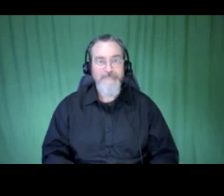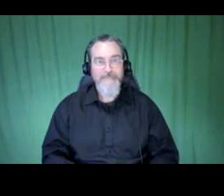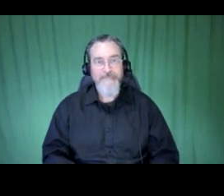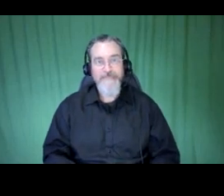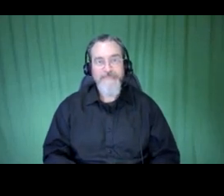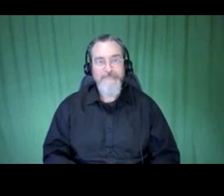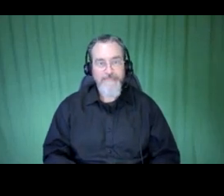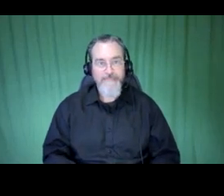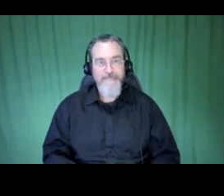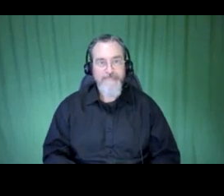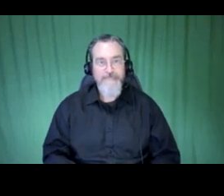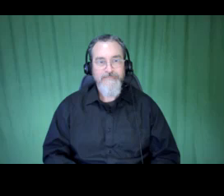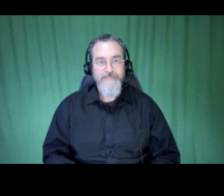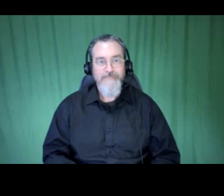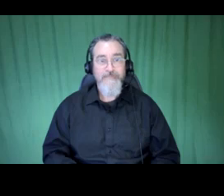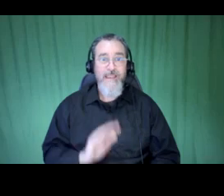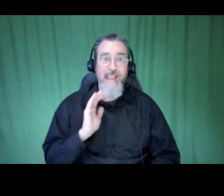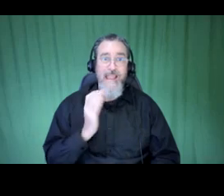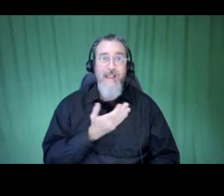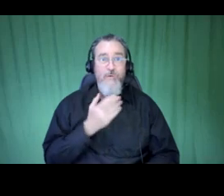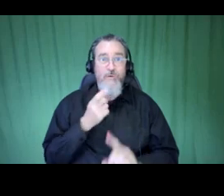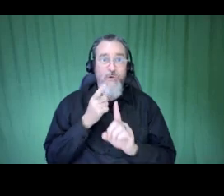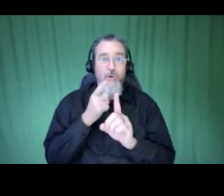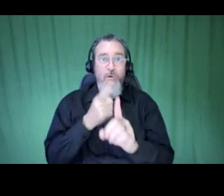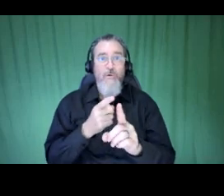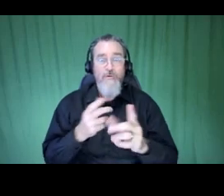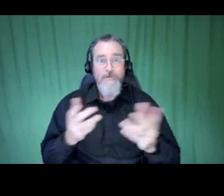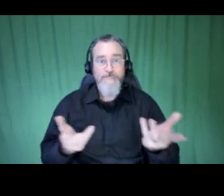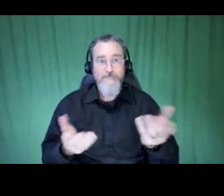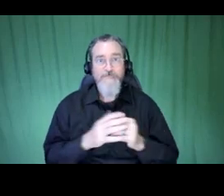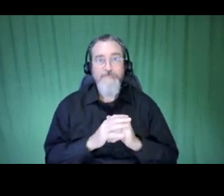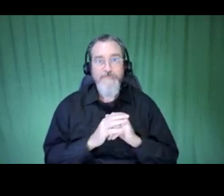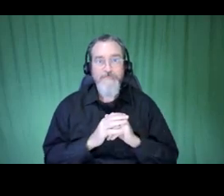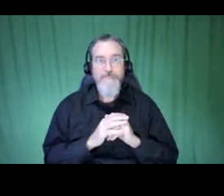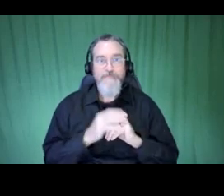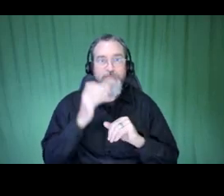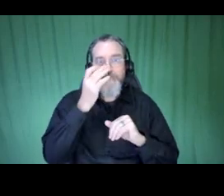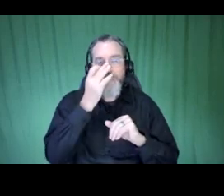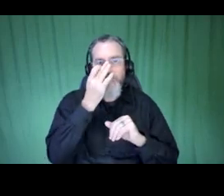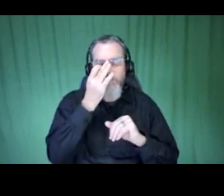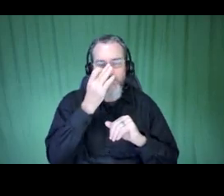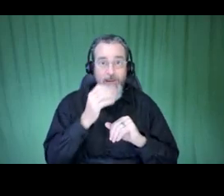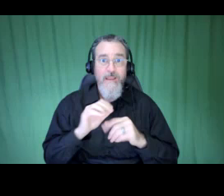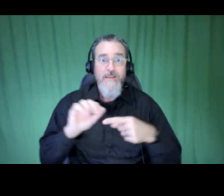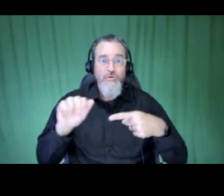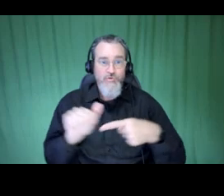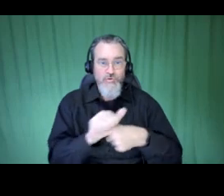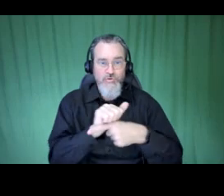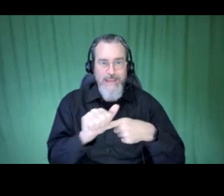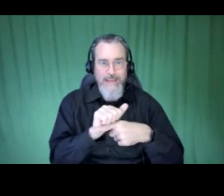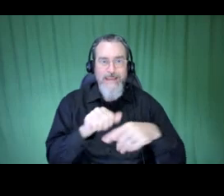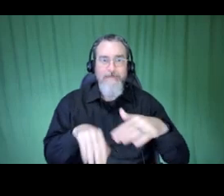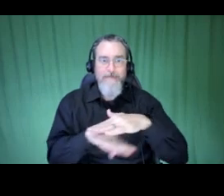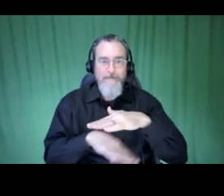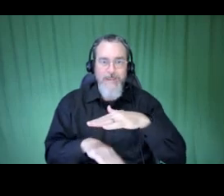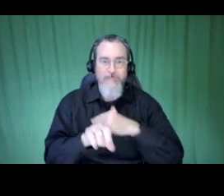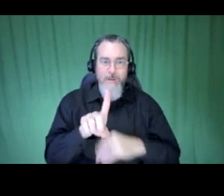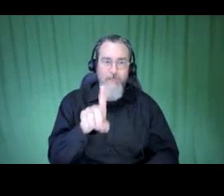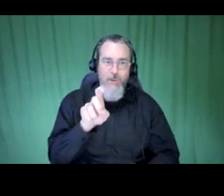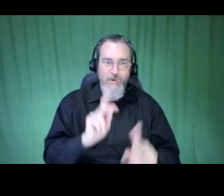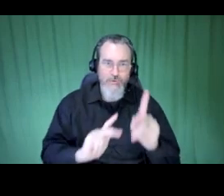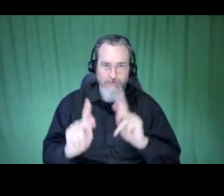So our key desired outcome here would be trained at least 100 individuals within these 4